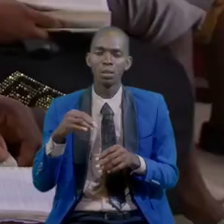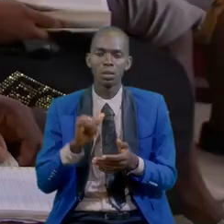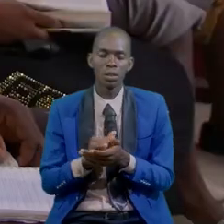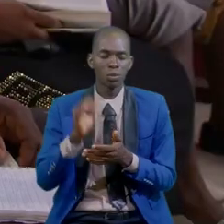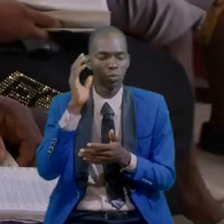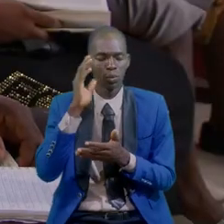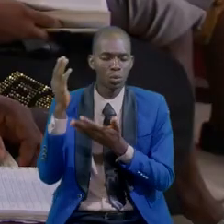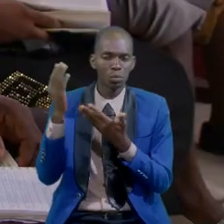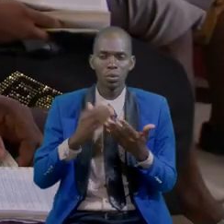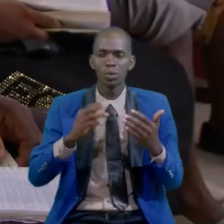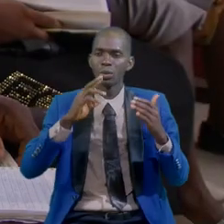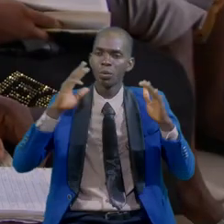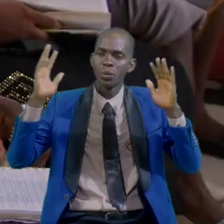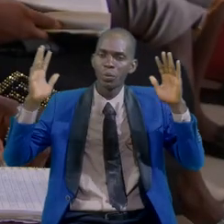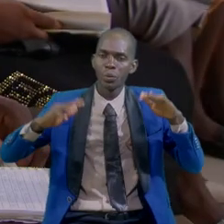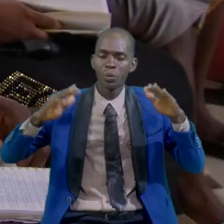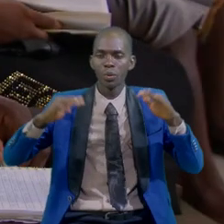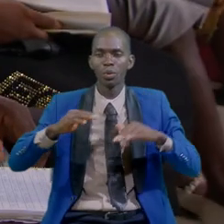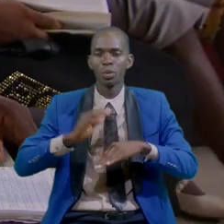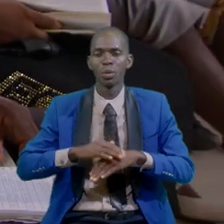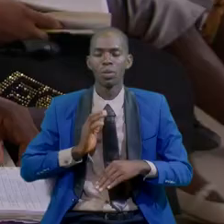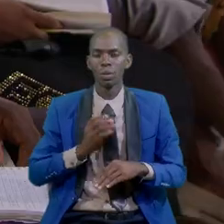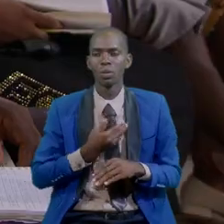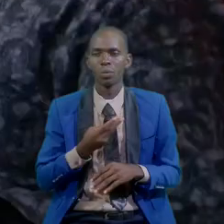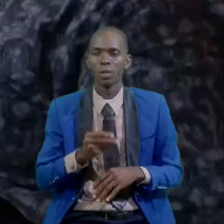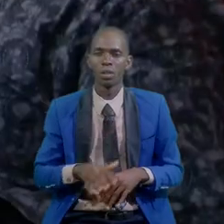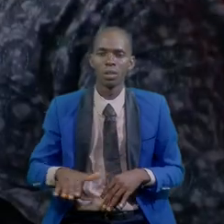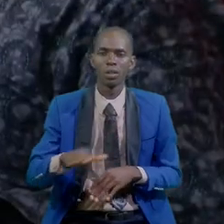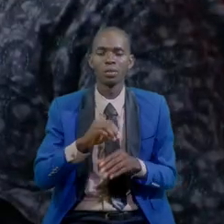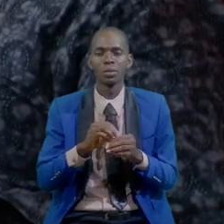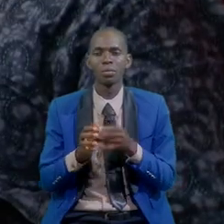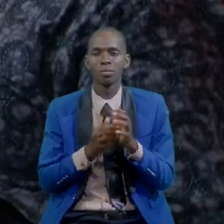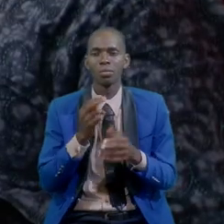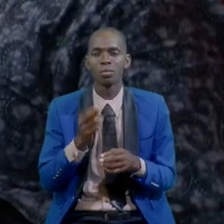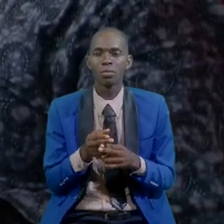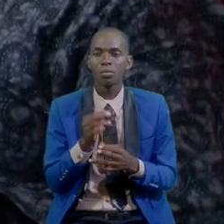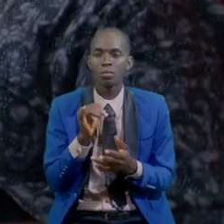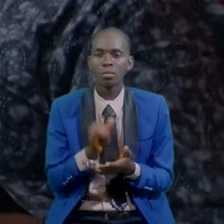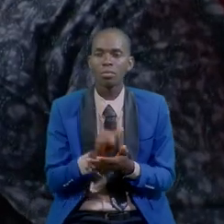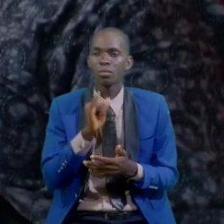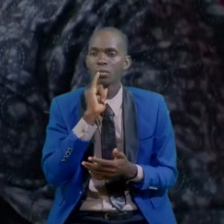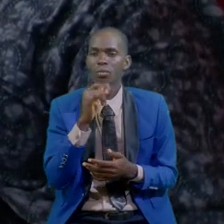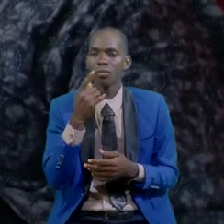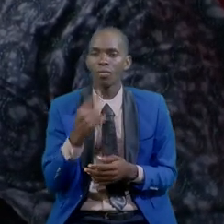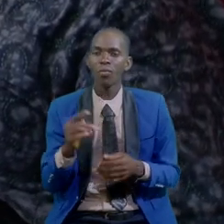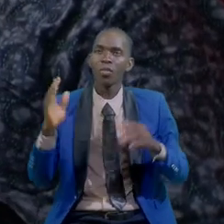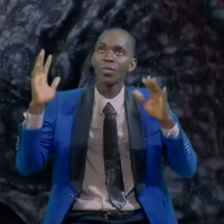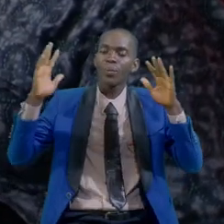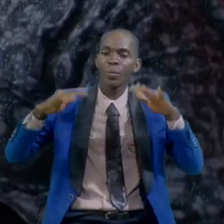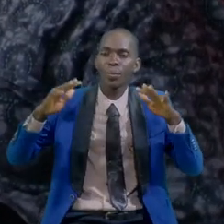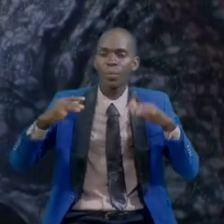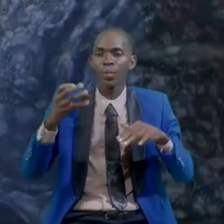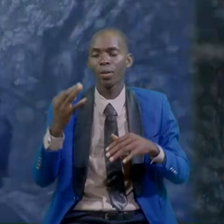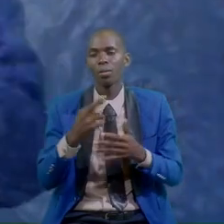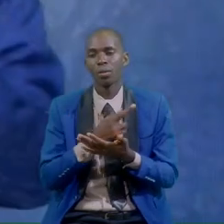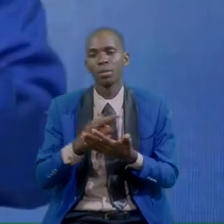land. Rain on our land. That's the rain of righteousness. Sow to